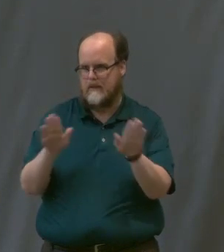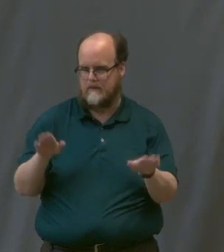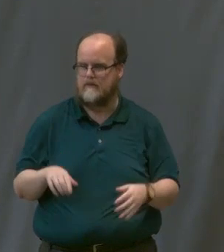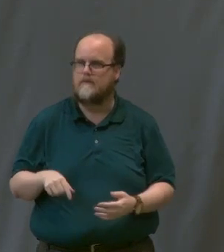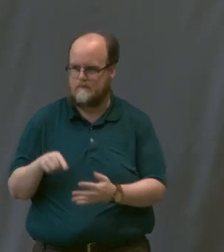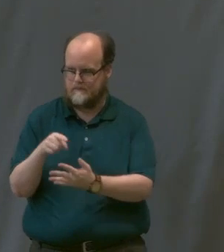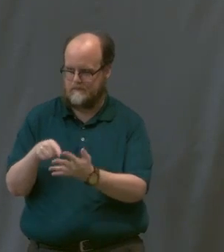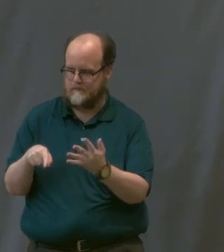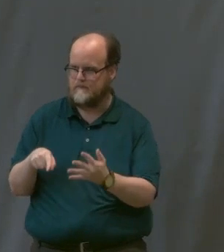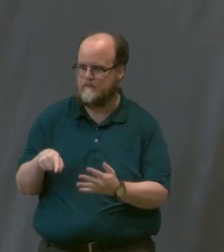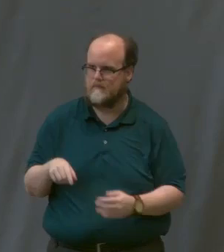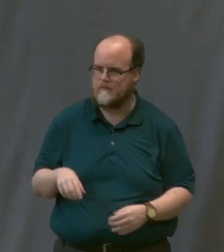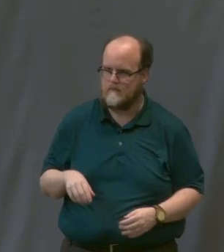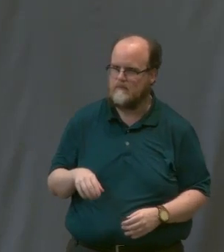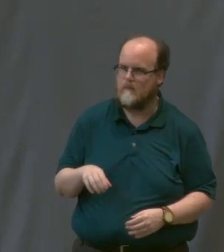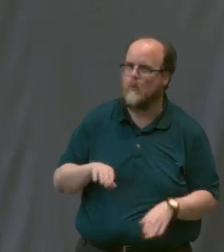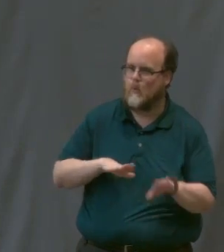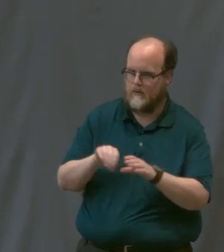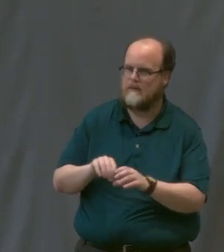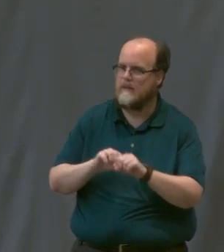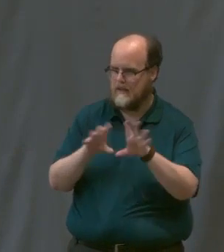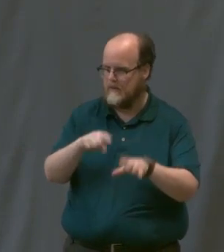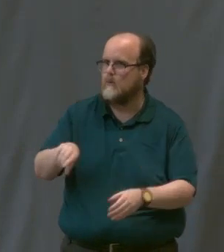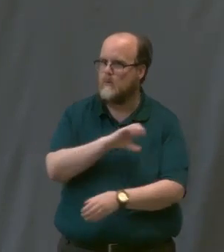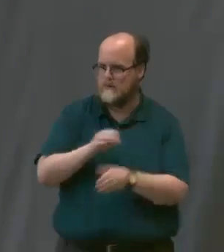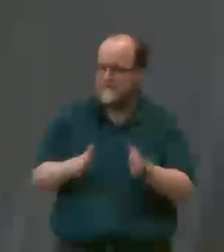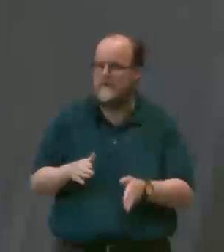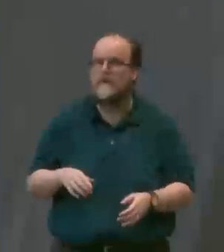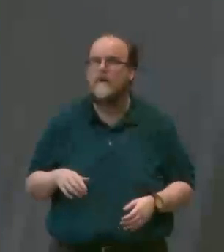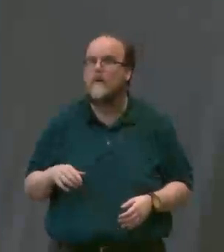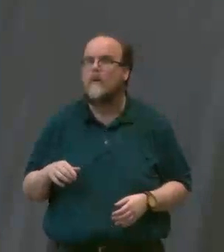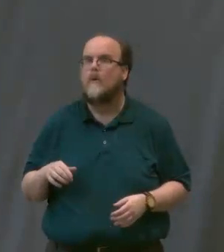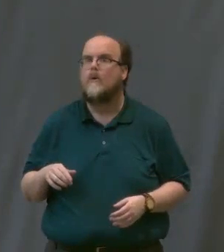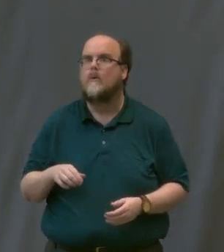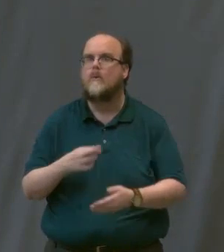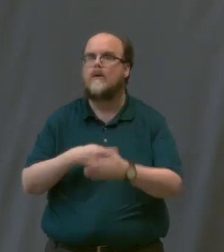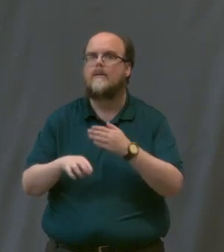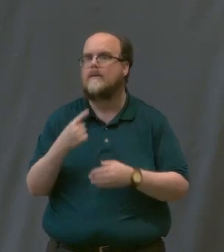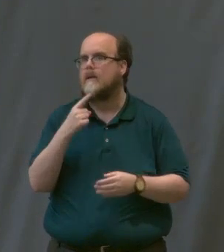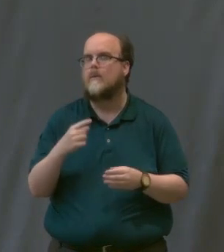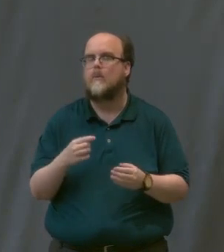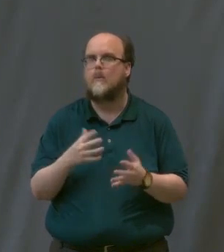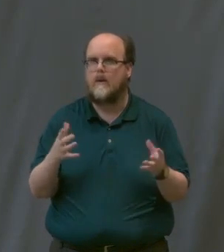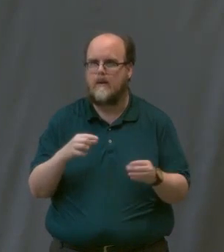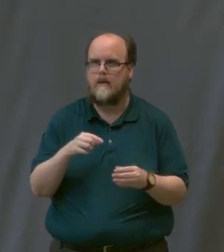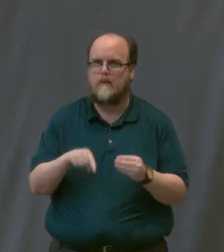who, as our memory verse said, walked in the light, okay? What does Revelation say about those who do not?